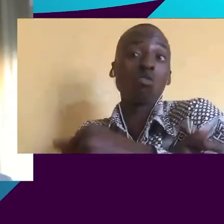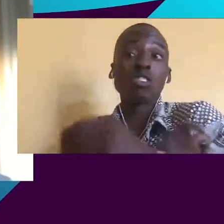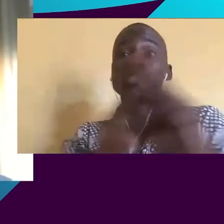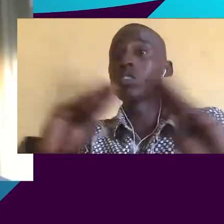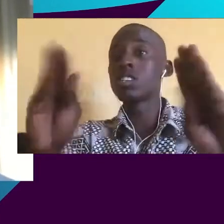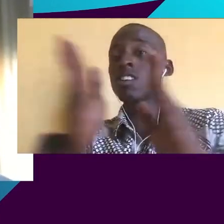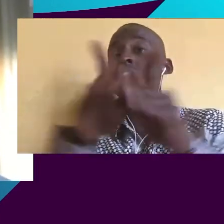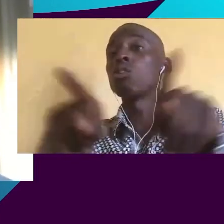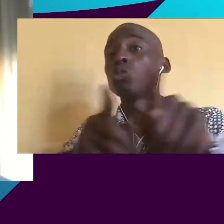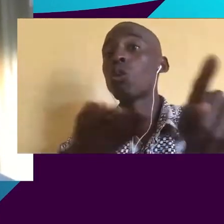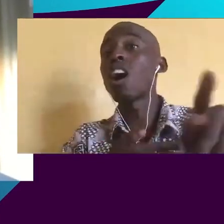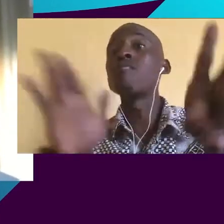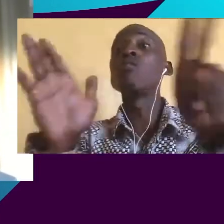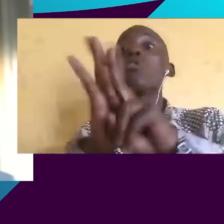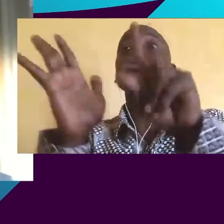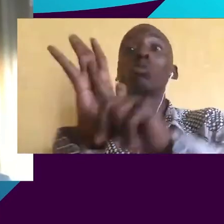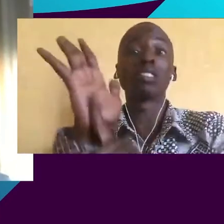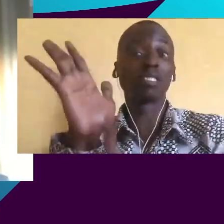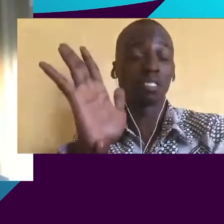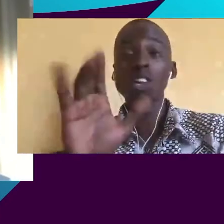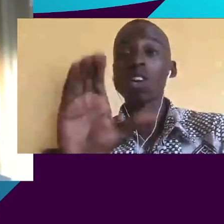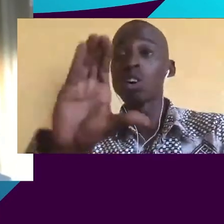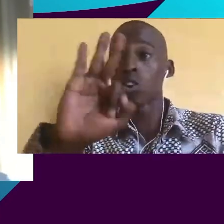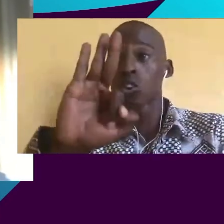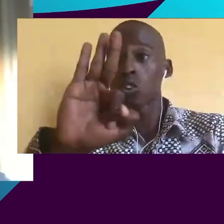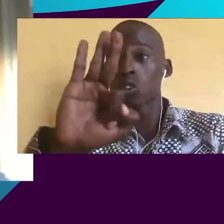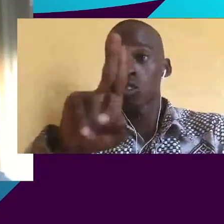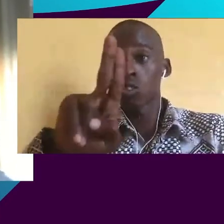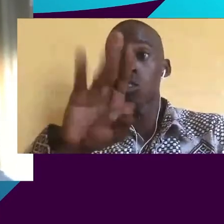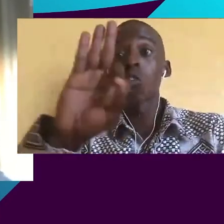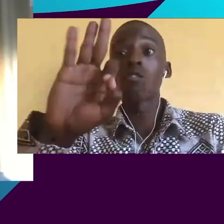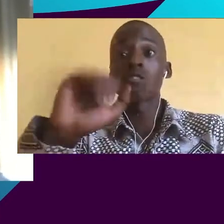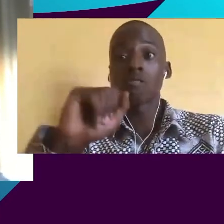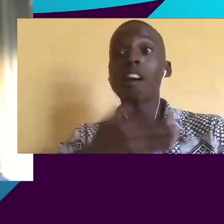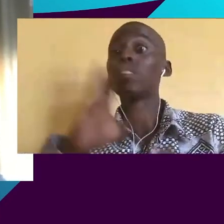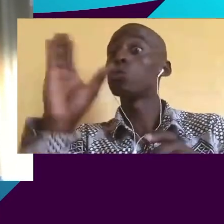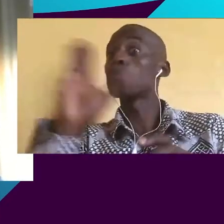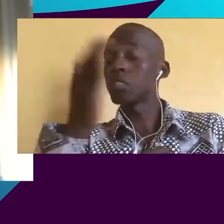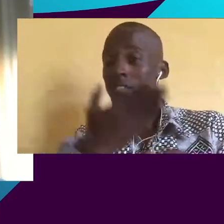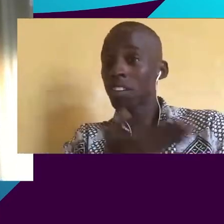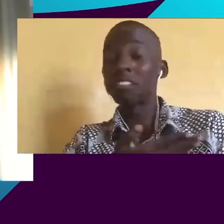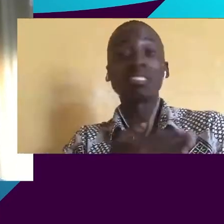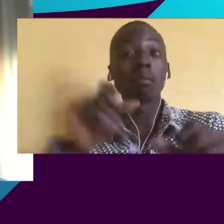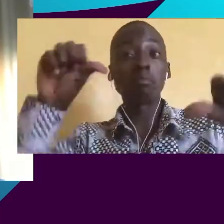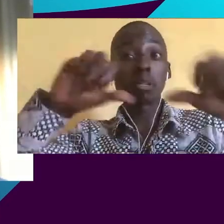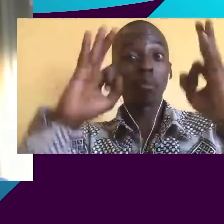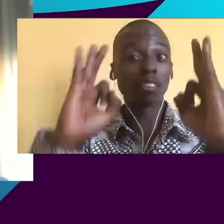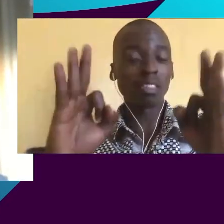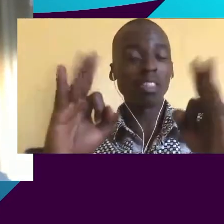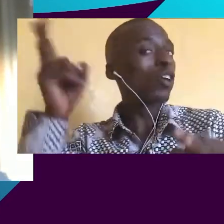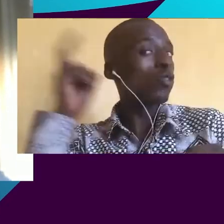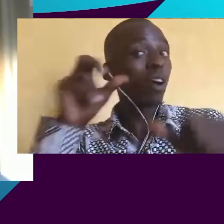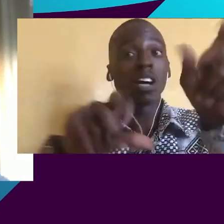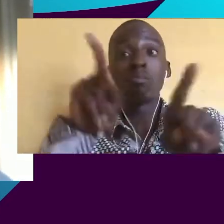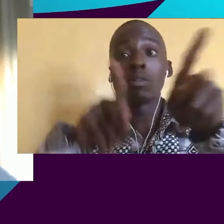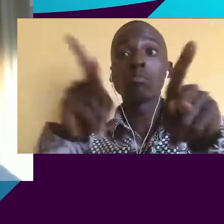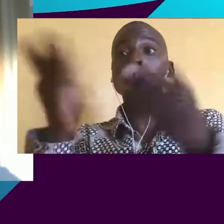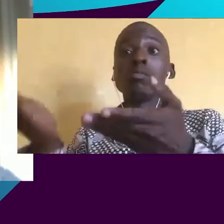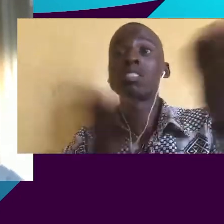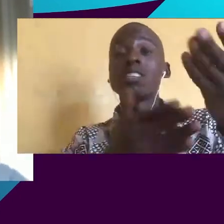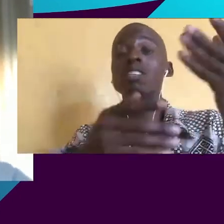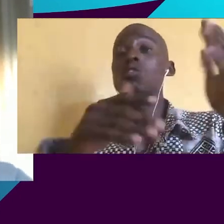regulations. FUFA has committees that even when you do some, you've had the people being taken in committees. But I